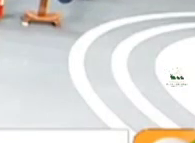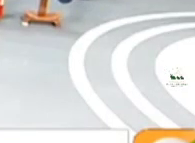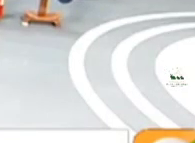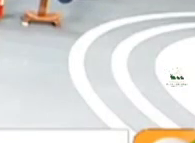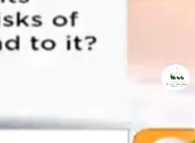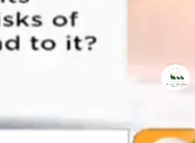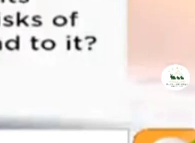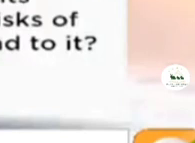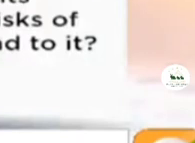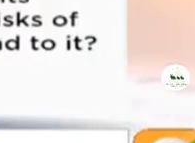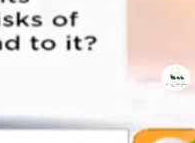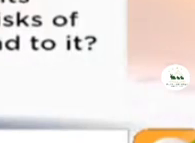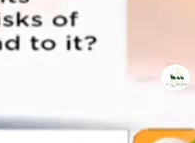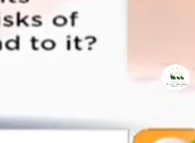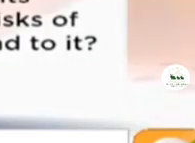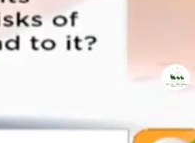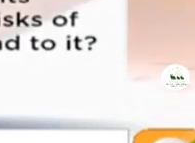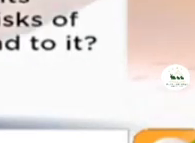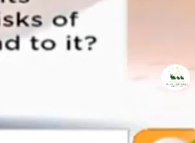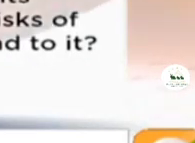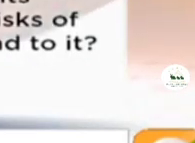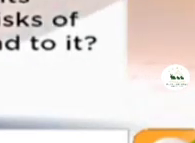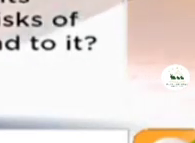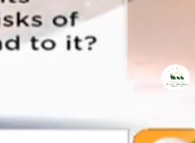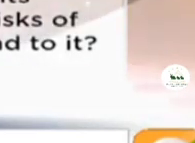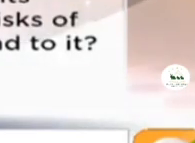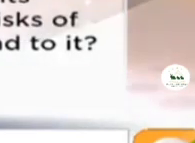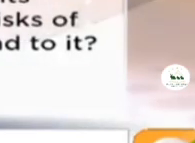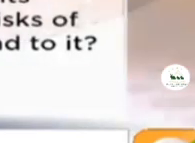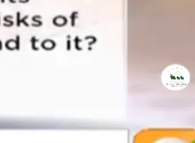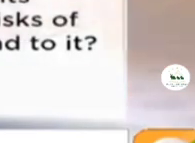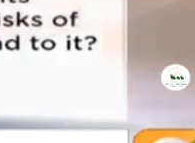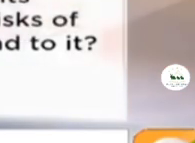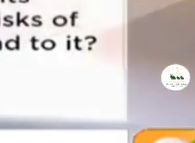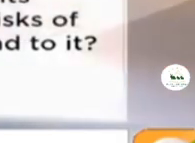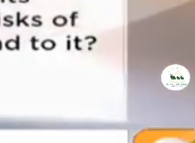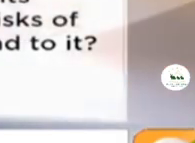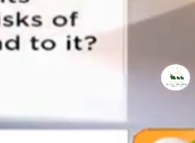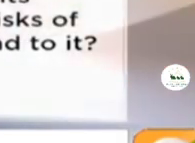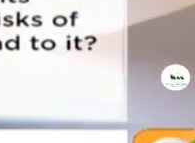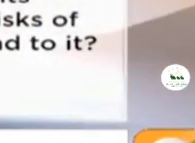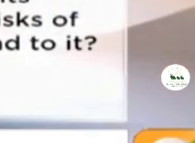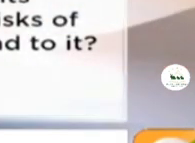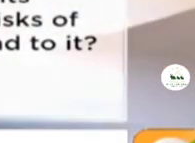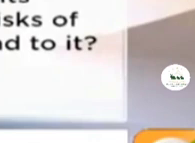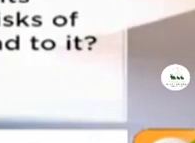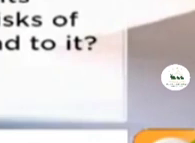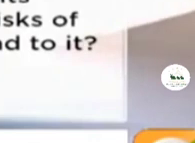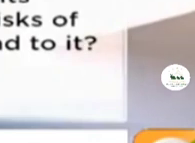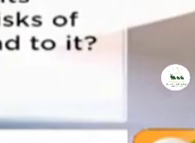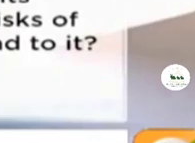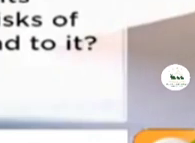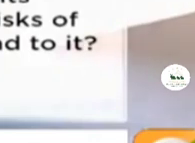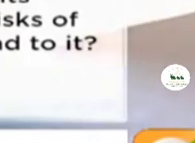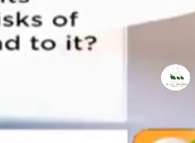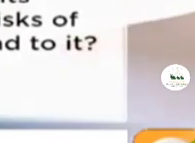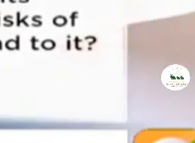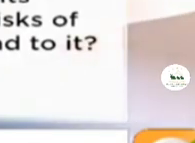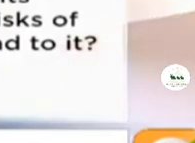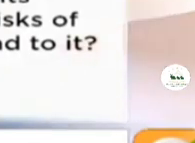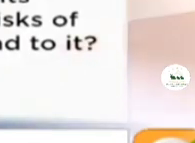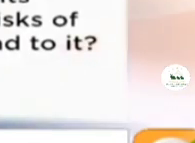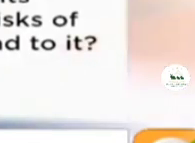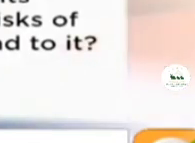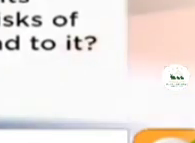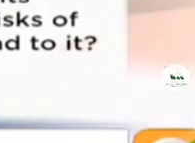Tony Manyara says, tribalism in Kenya is responsible for underdevelopment, corruption, rigging of elections, and violence. What can its